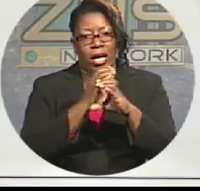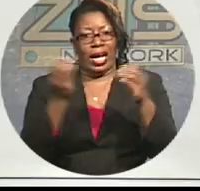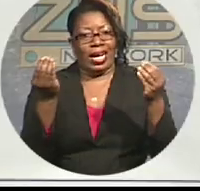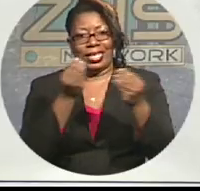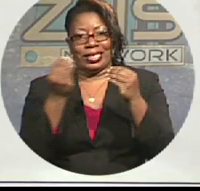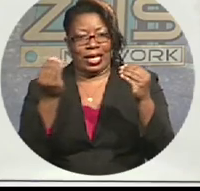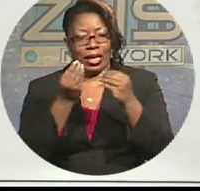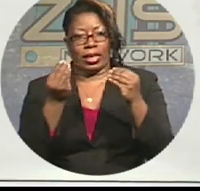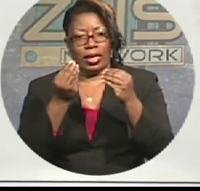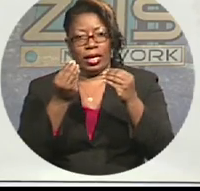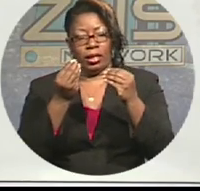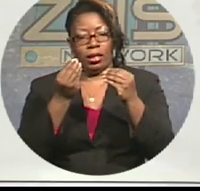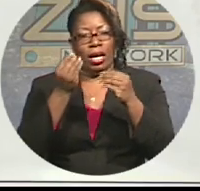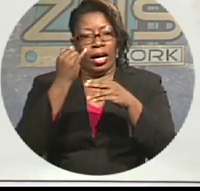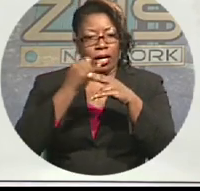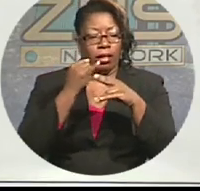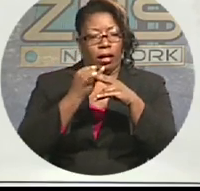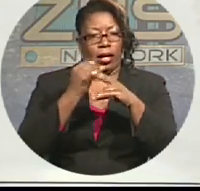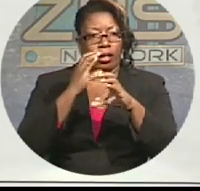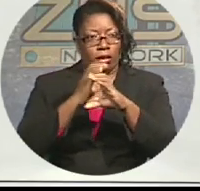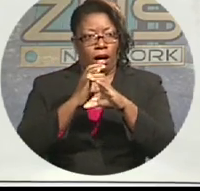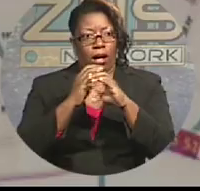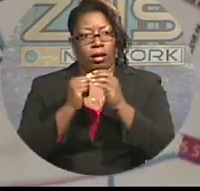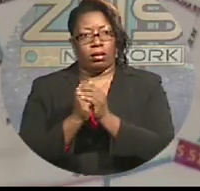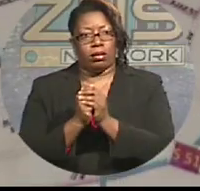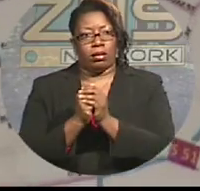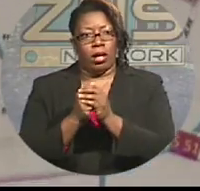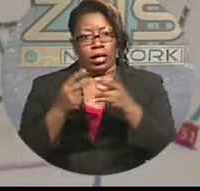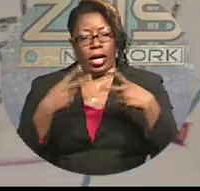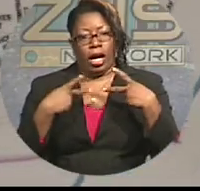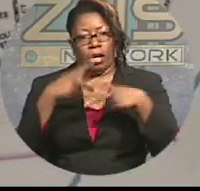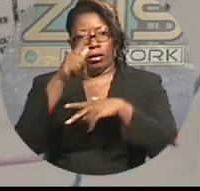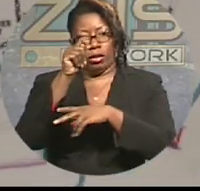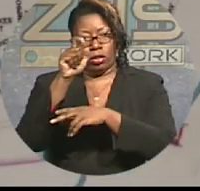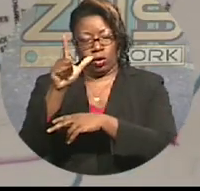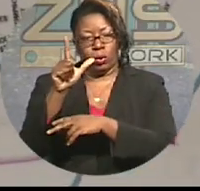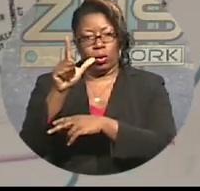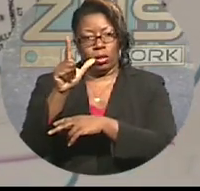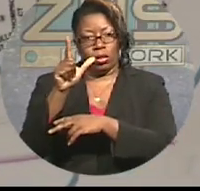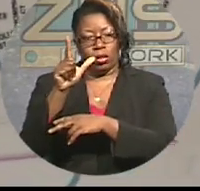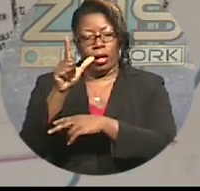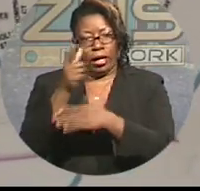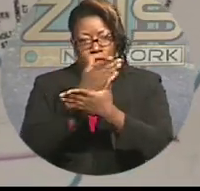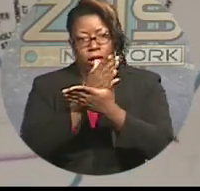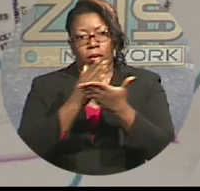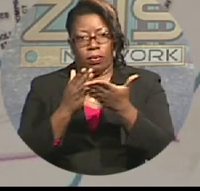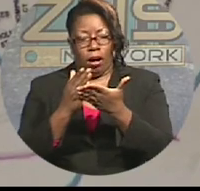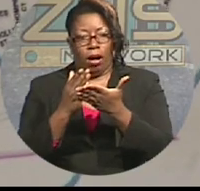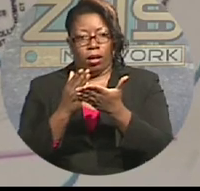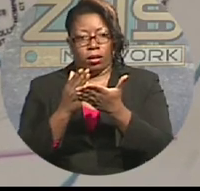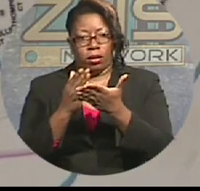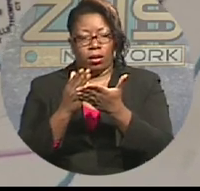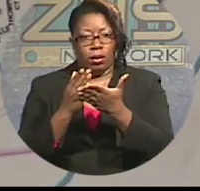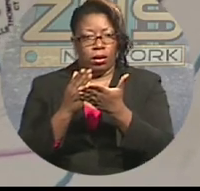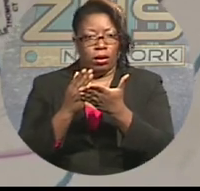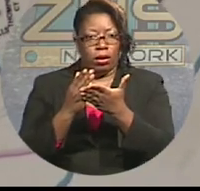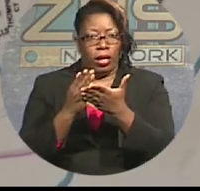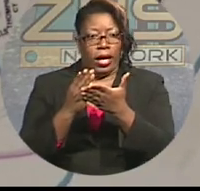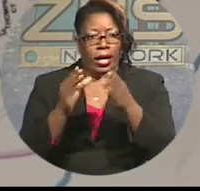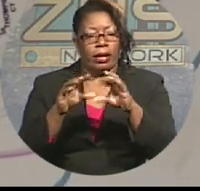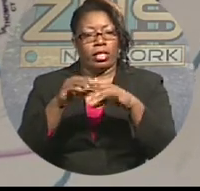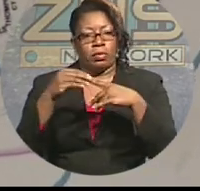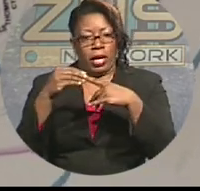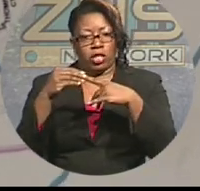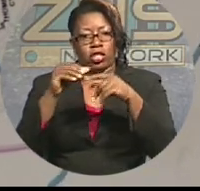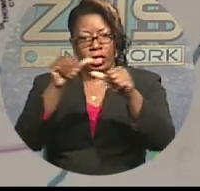force will be even more robustly equipped with cars and other crime-fighting tools as an integral part of the escalated saturation patrols, especially areas